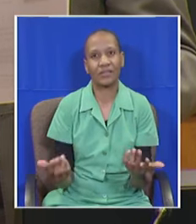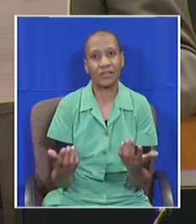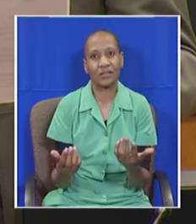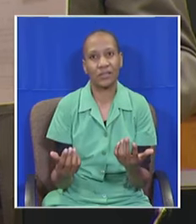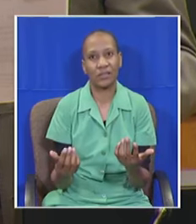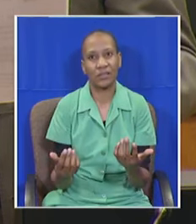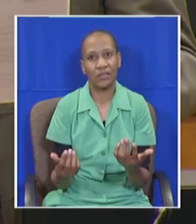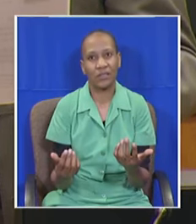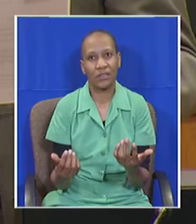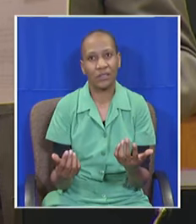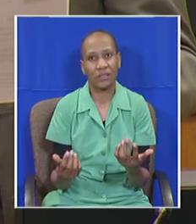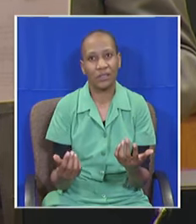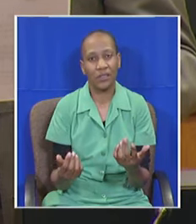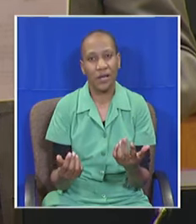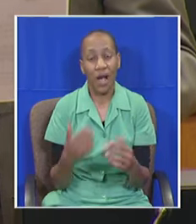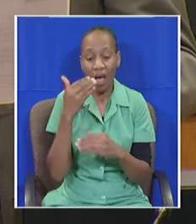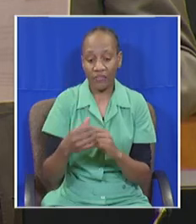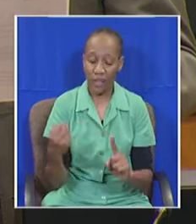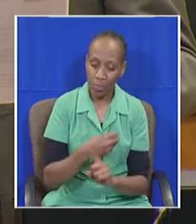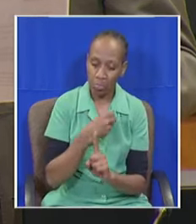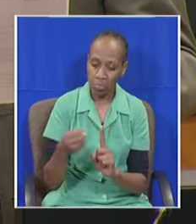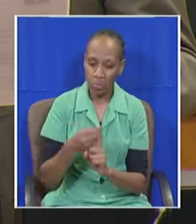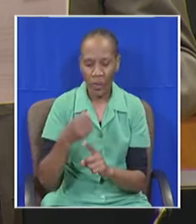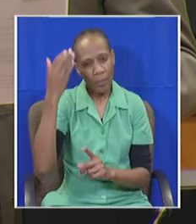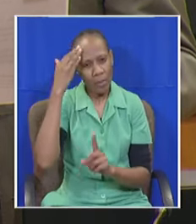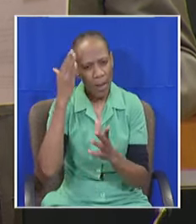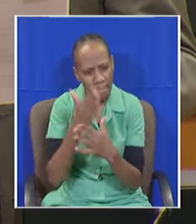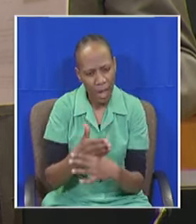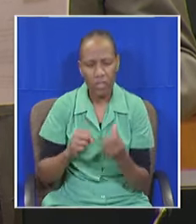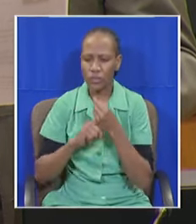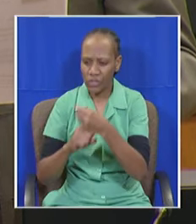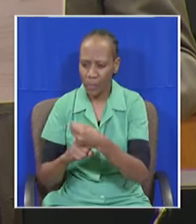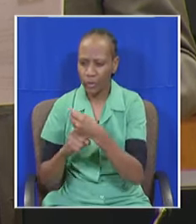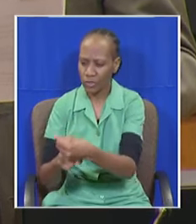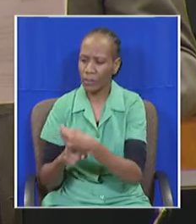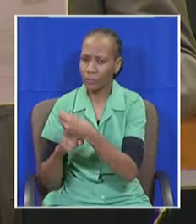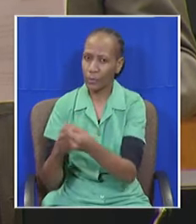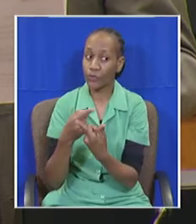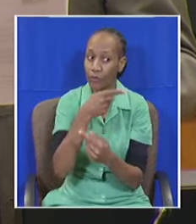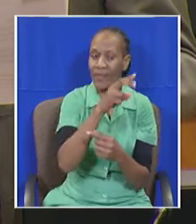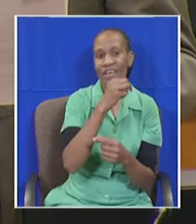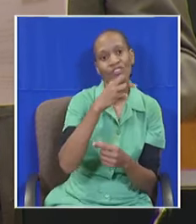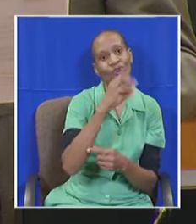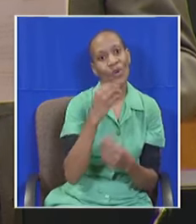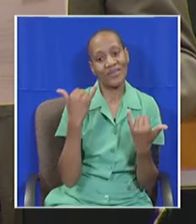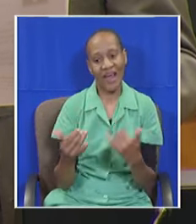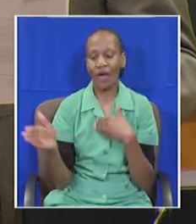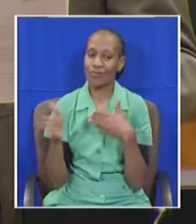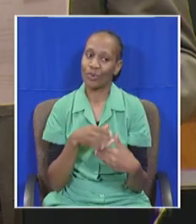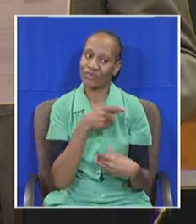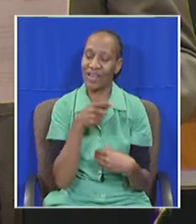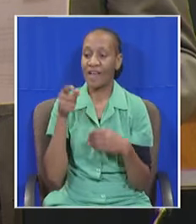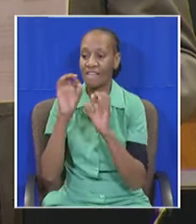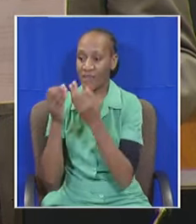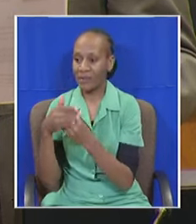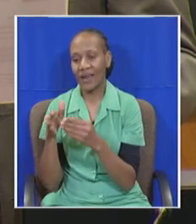relief from physical abuse as well as psychological support from the center will now be turned away as it battles